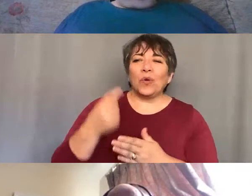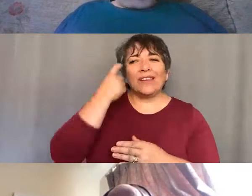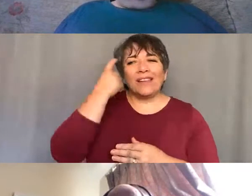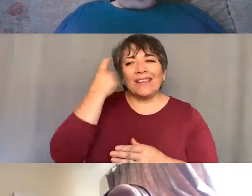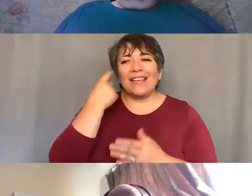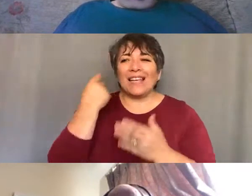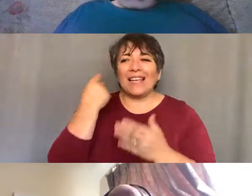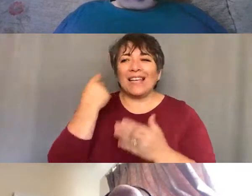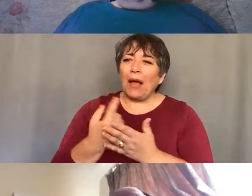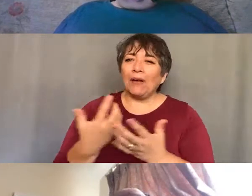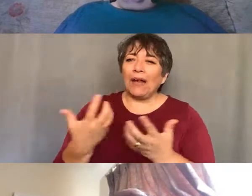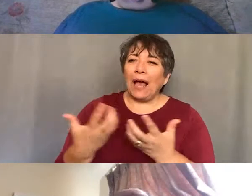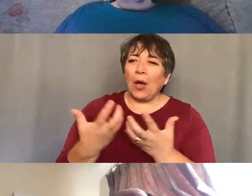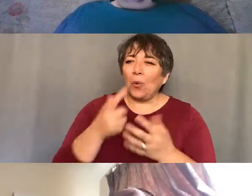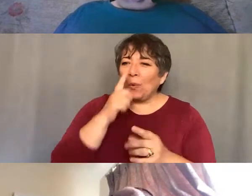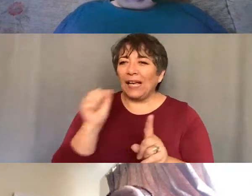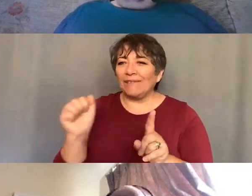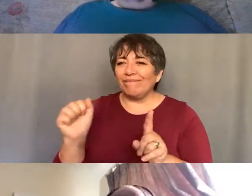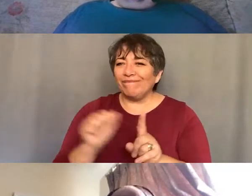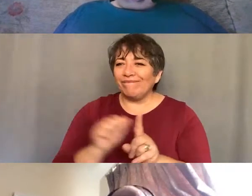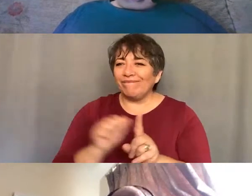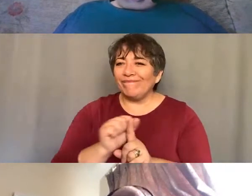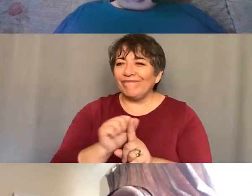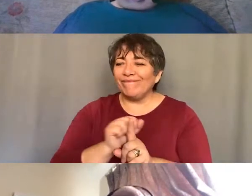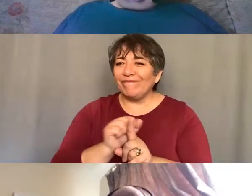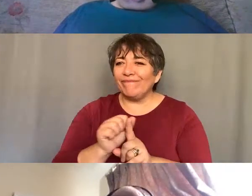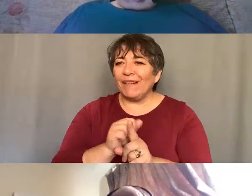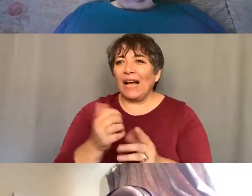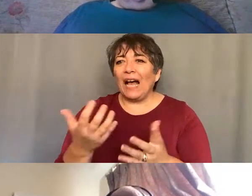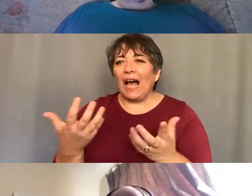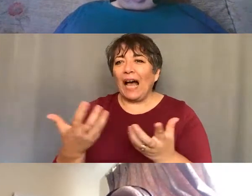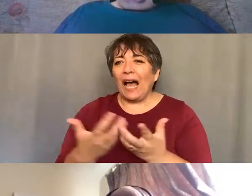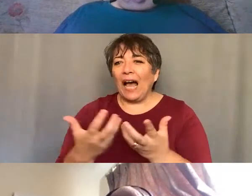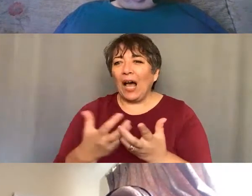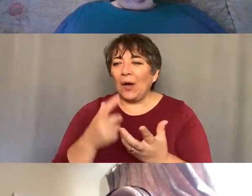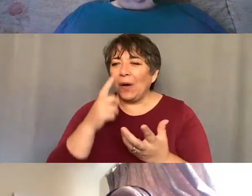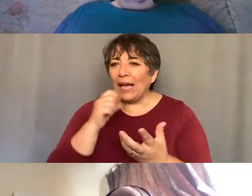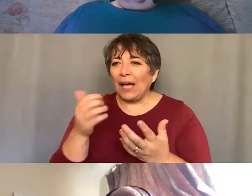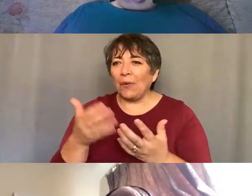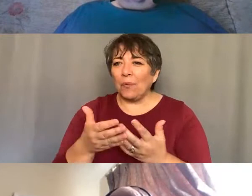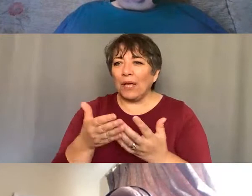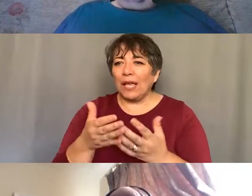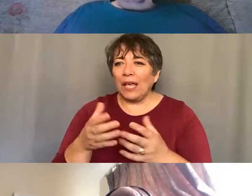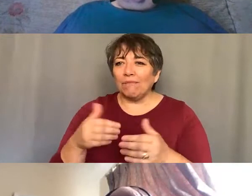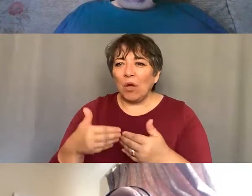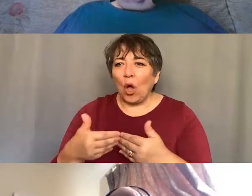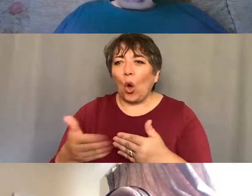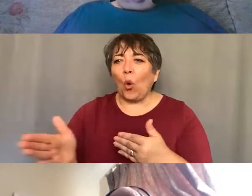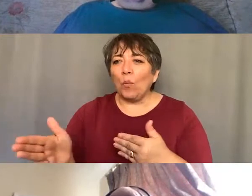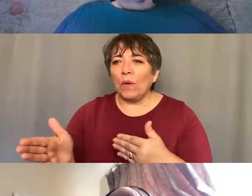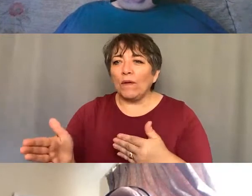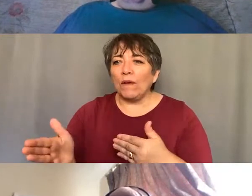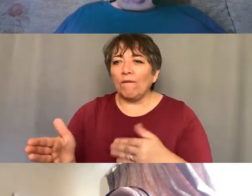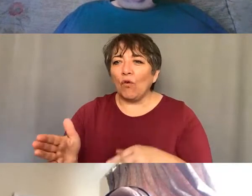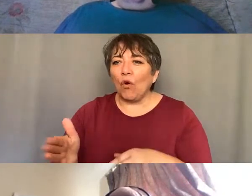efficiency initiatives, looking at how we can increase our call times, looking at how the processes can be